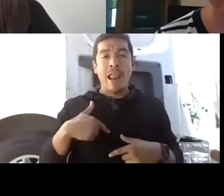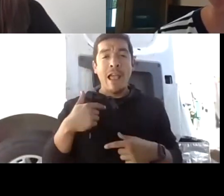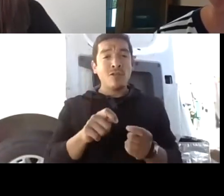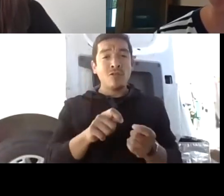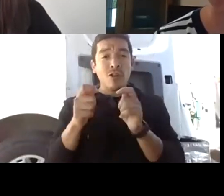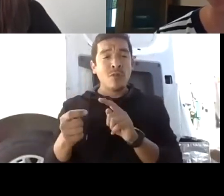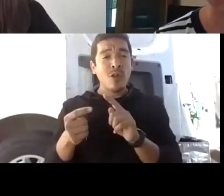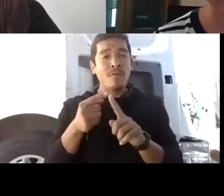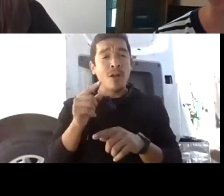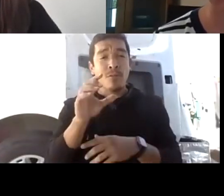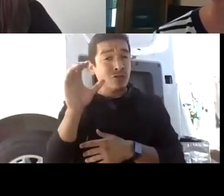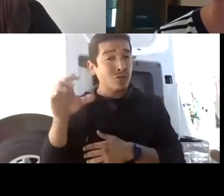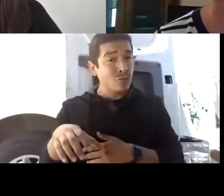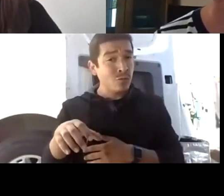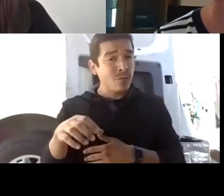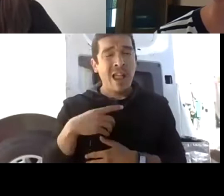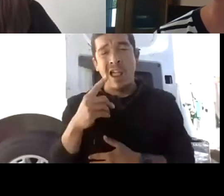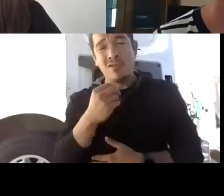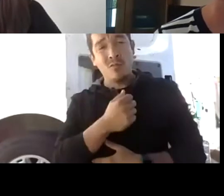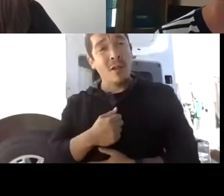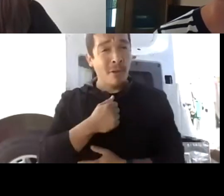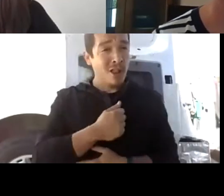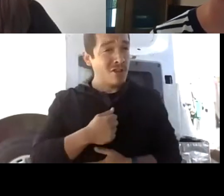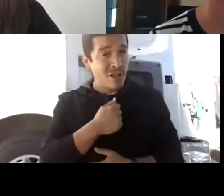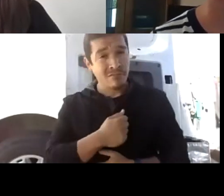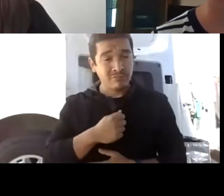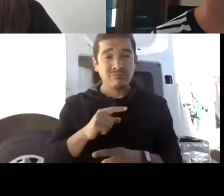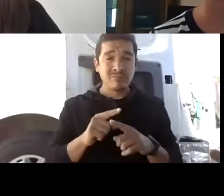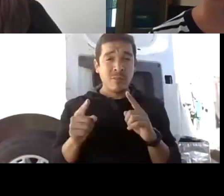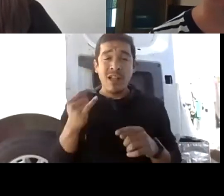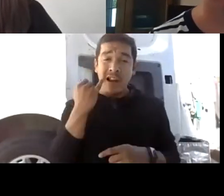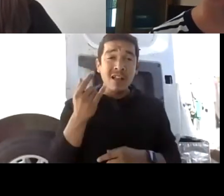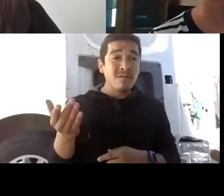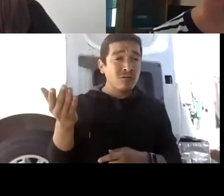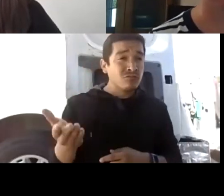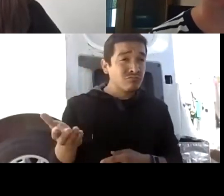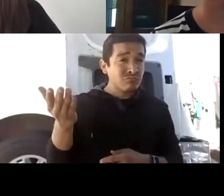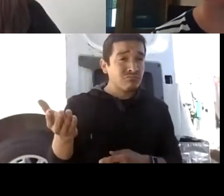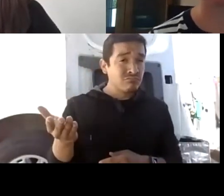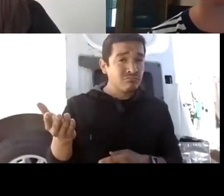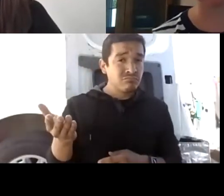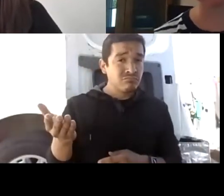from Zoom. I do apologize, but if you